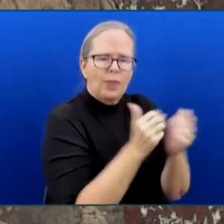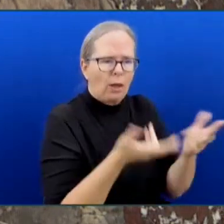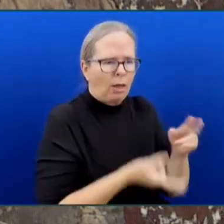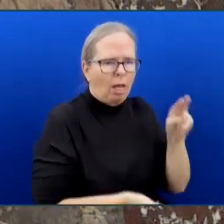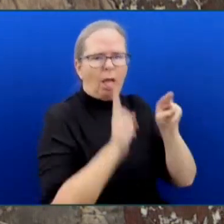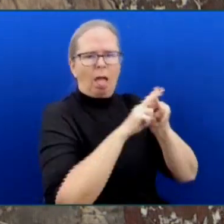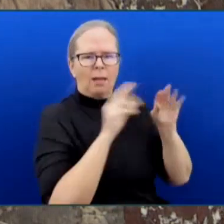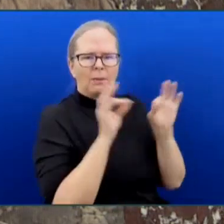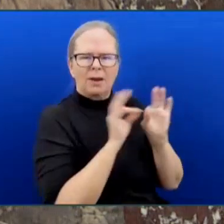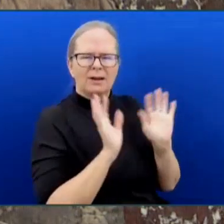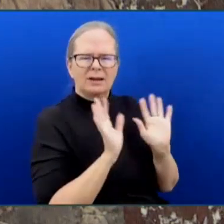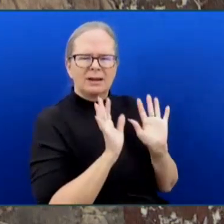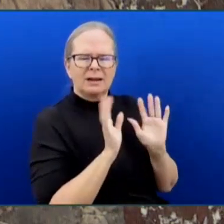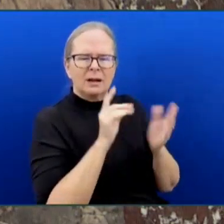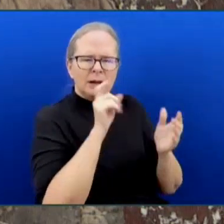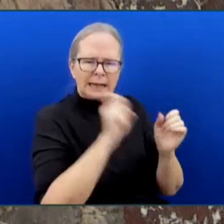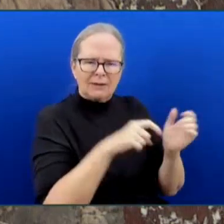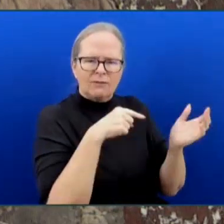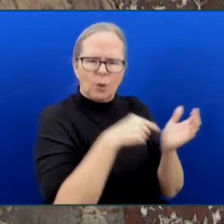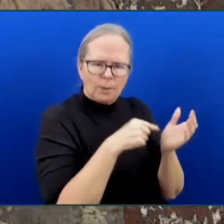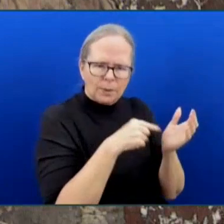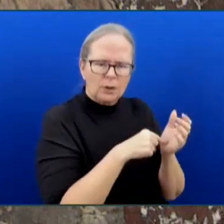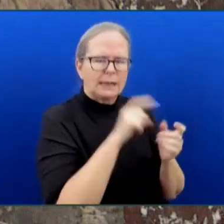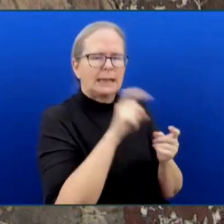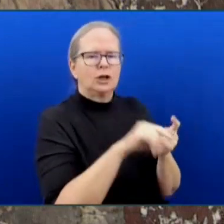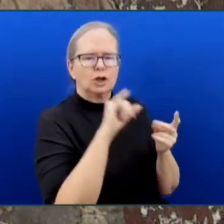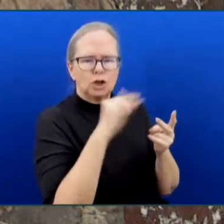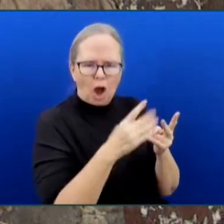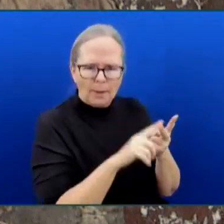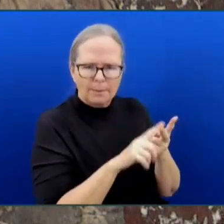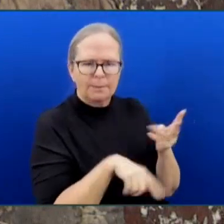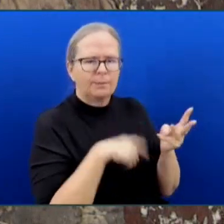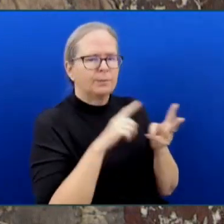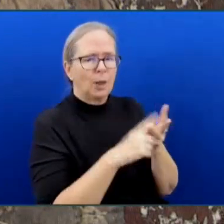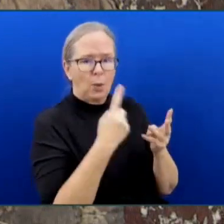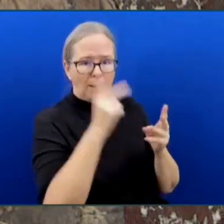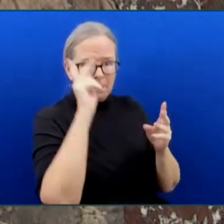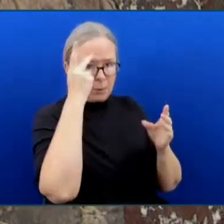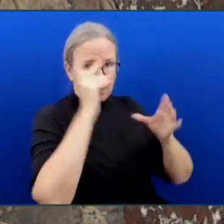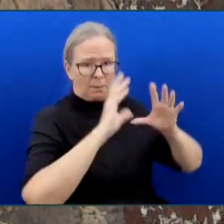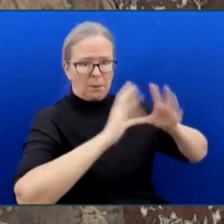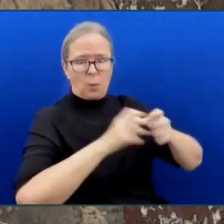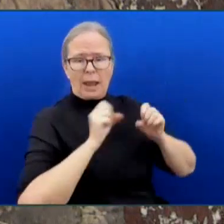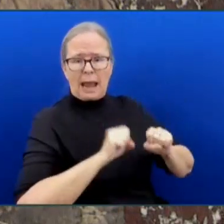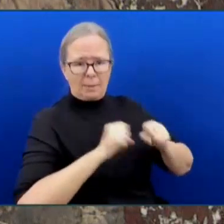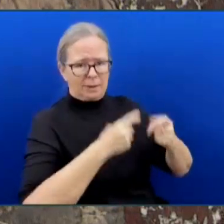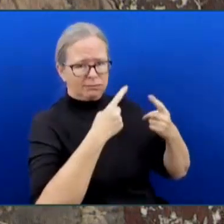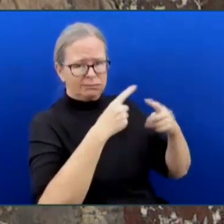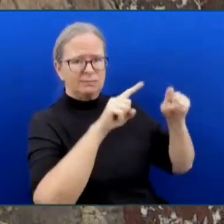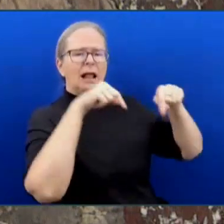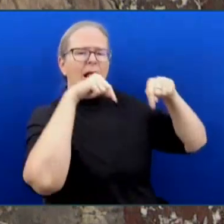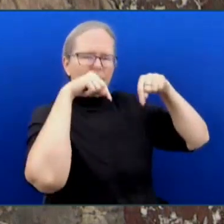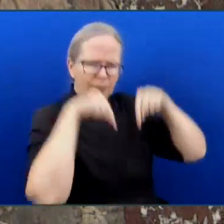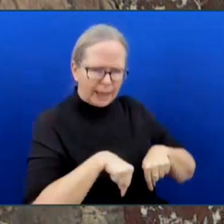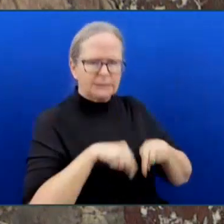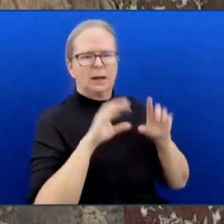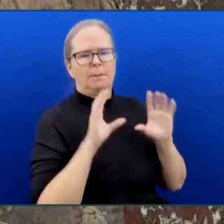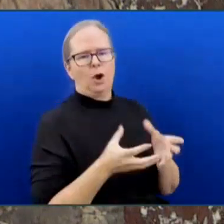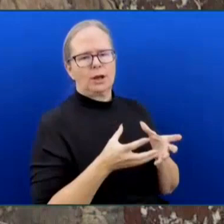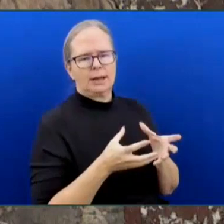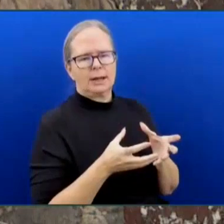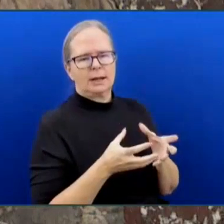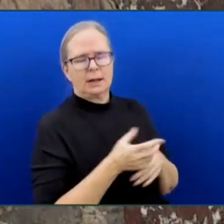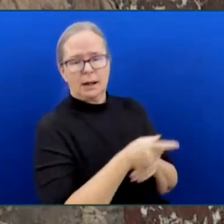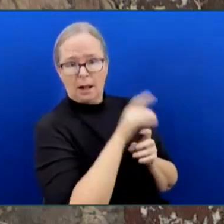Honourable Speaker, there's only one party that's going to deliver all those things. It's this side of the House. That side of the House doesn't like